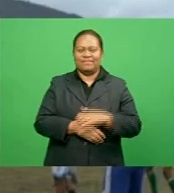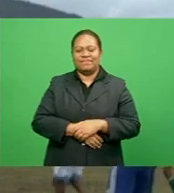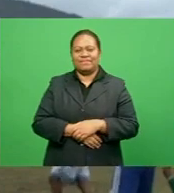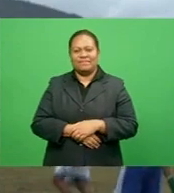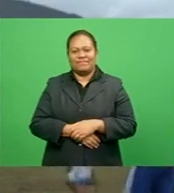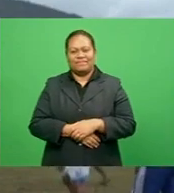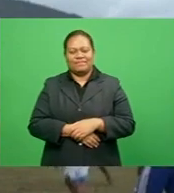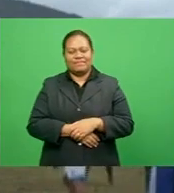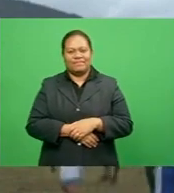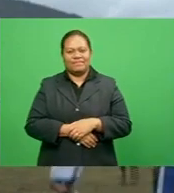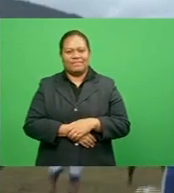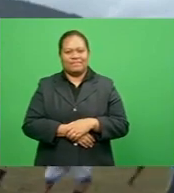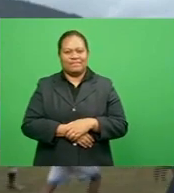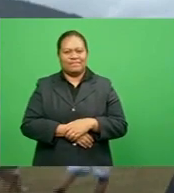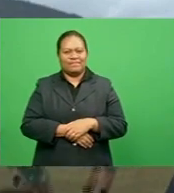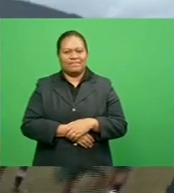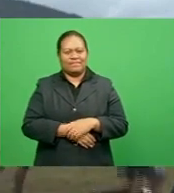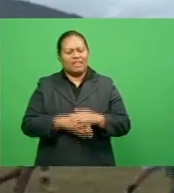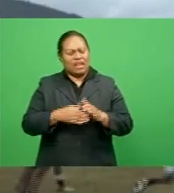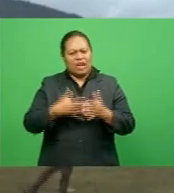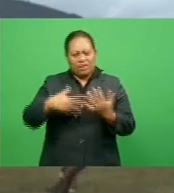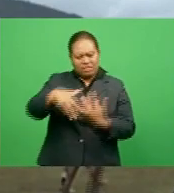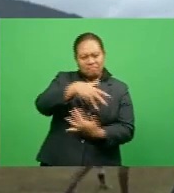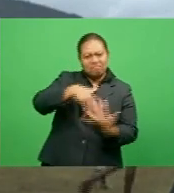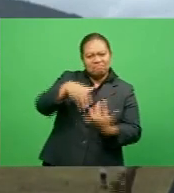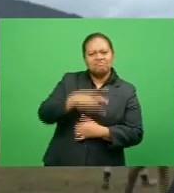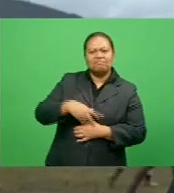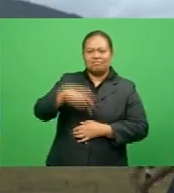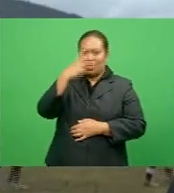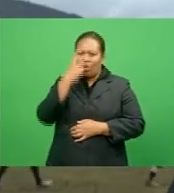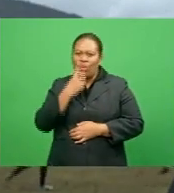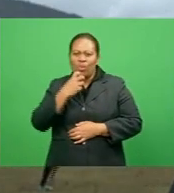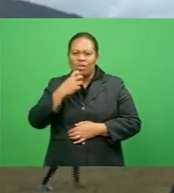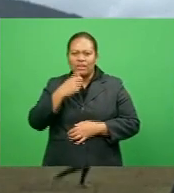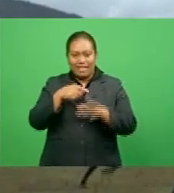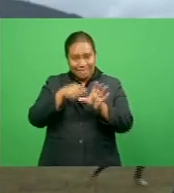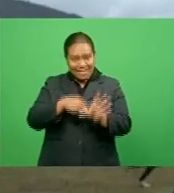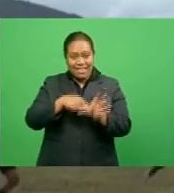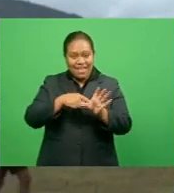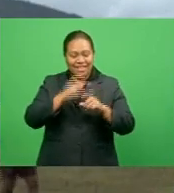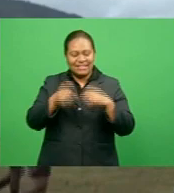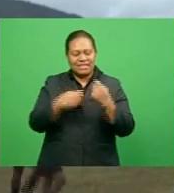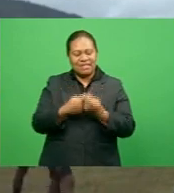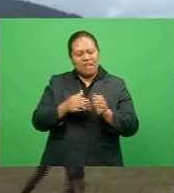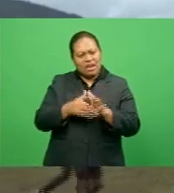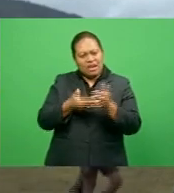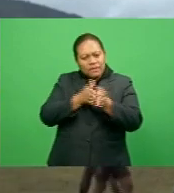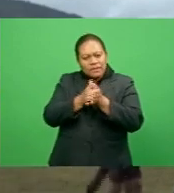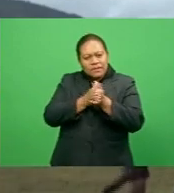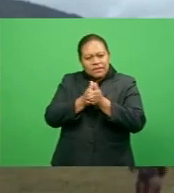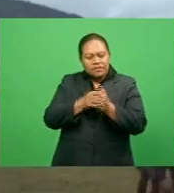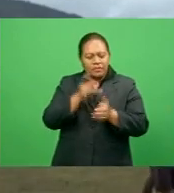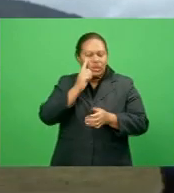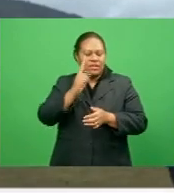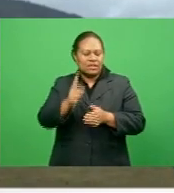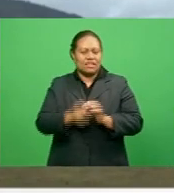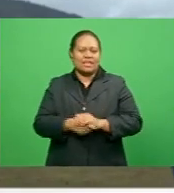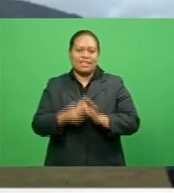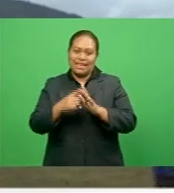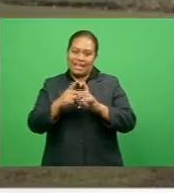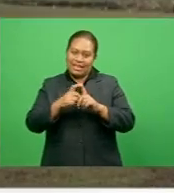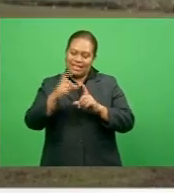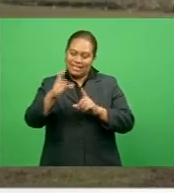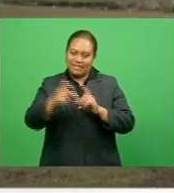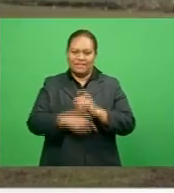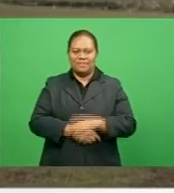we have a combination of young and old, and we are going to this IDC as